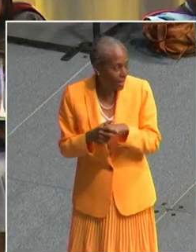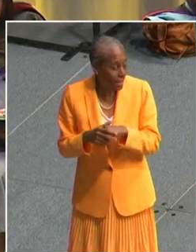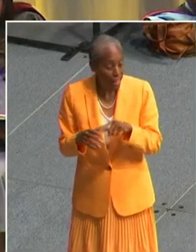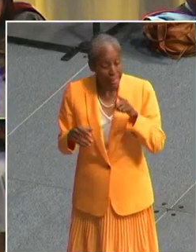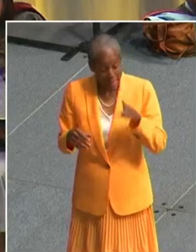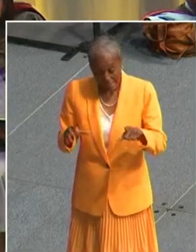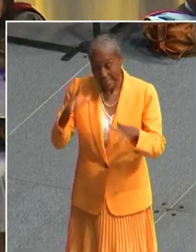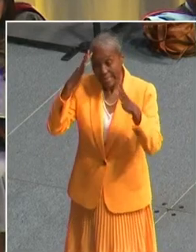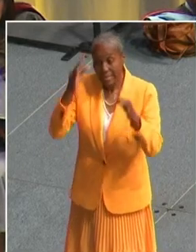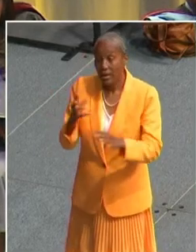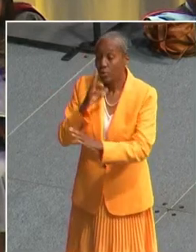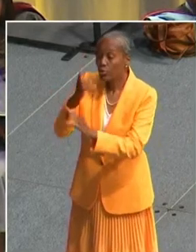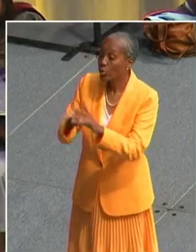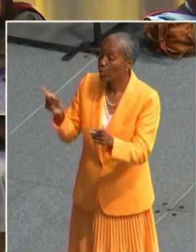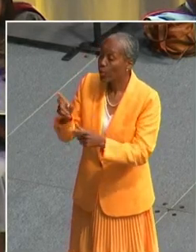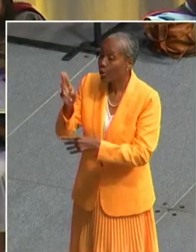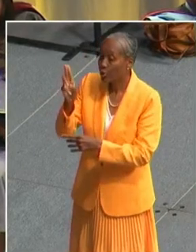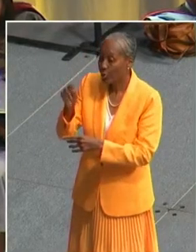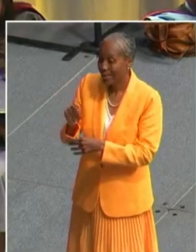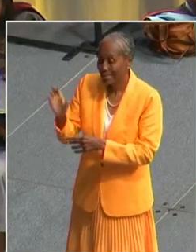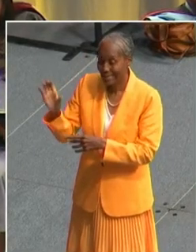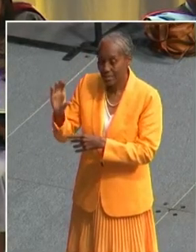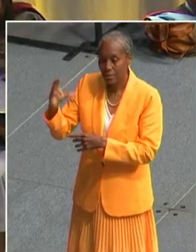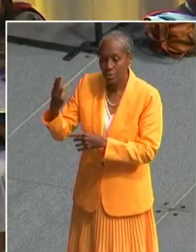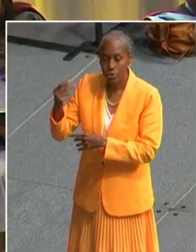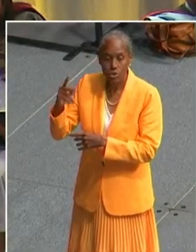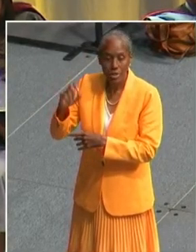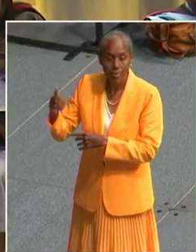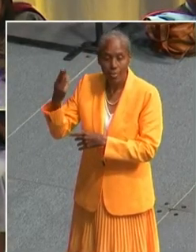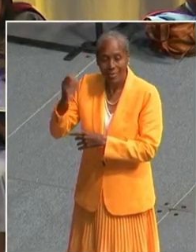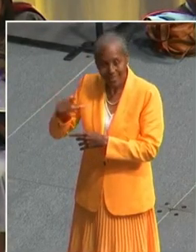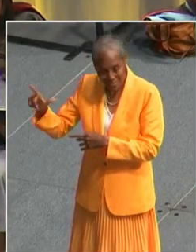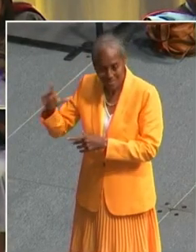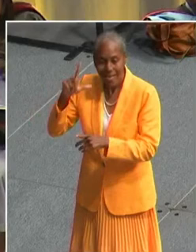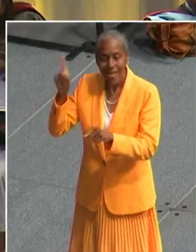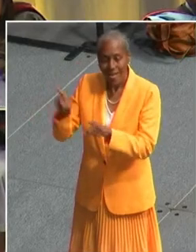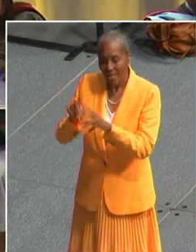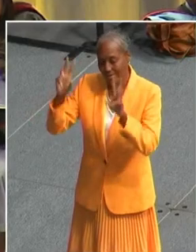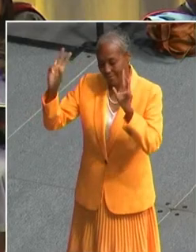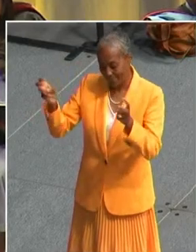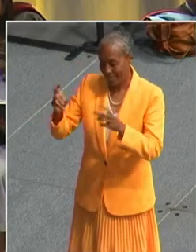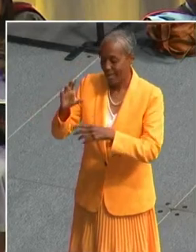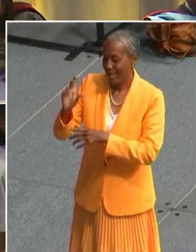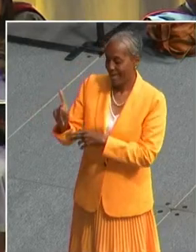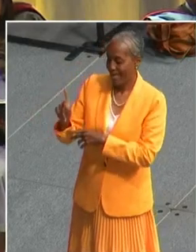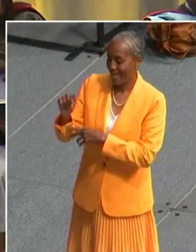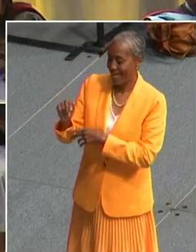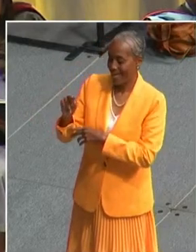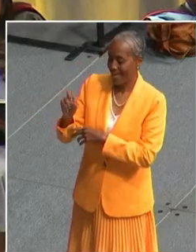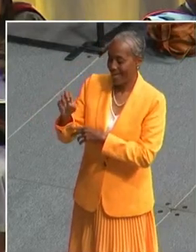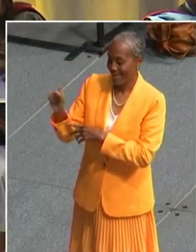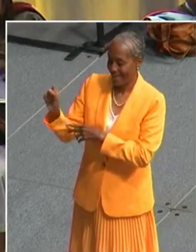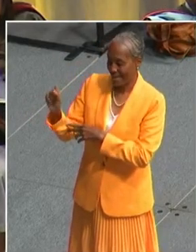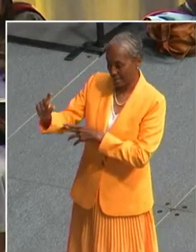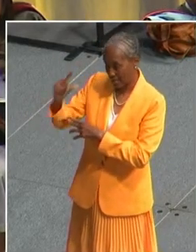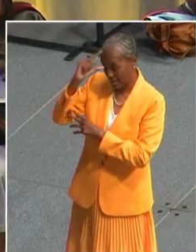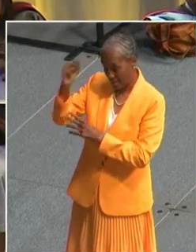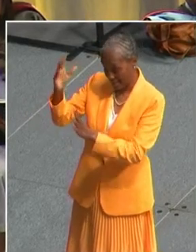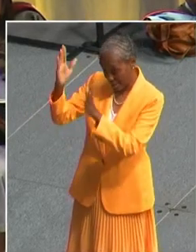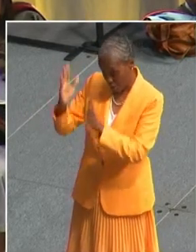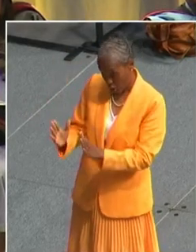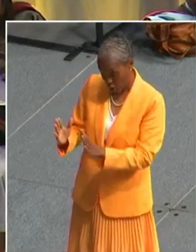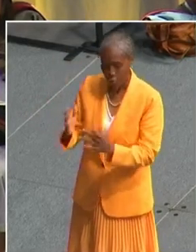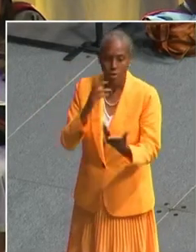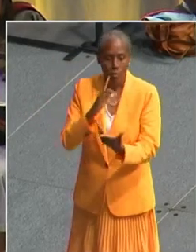has chosen to go to UNC Chapel Hill as a Morehead Cain Scholar, and we are so very proud of him.